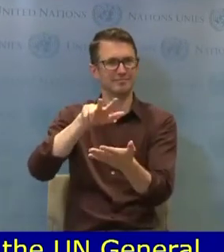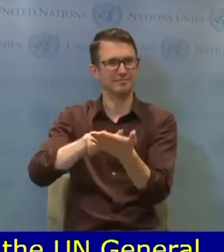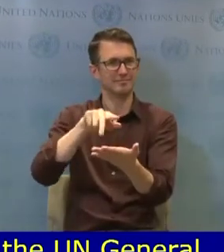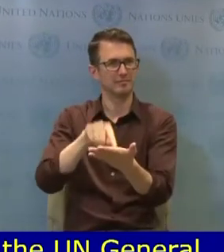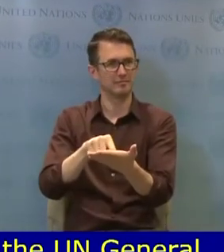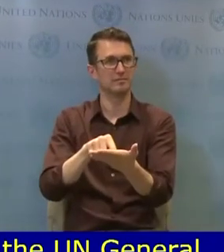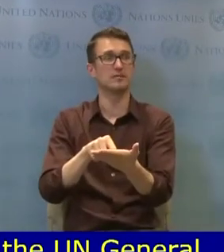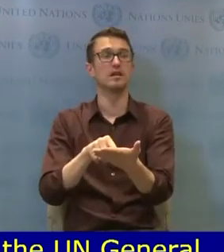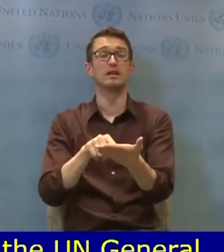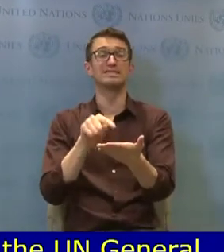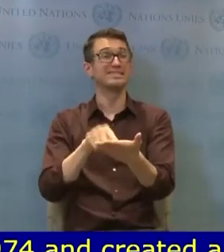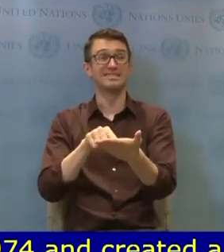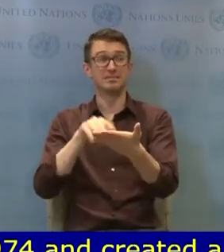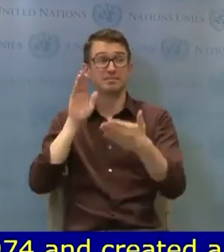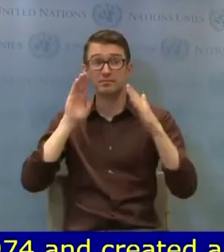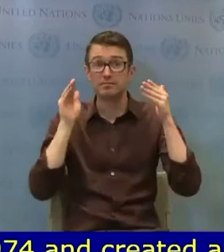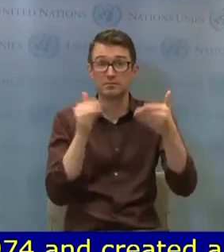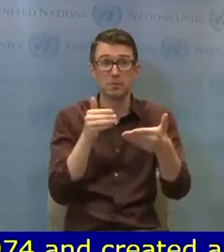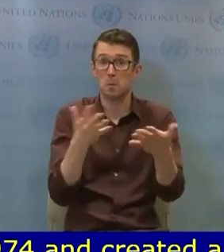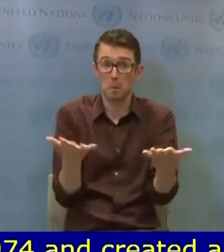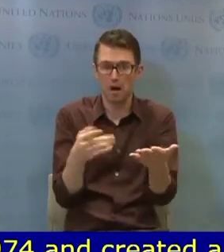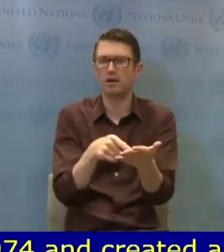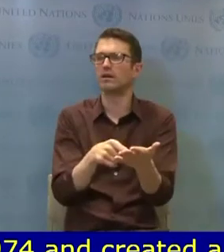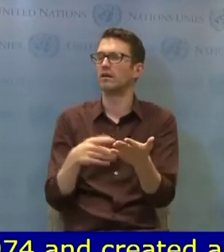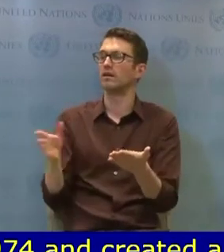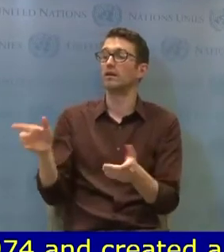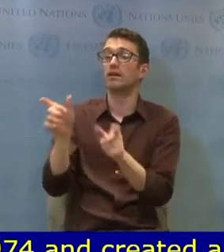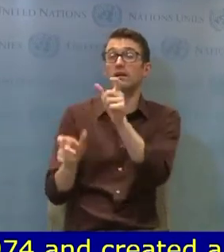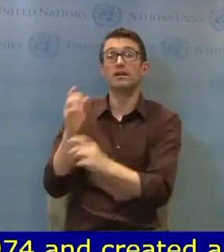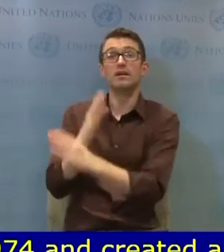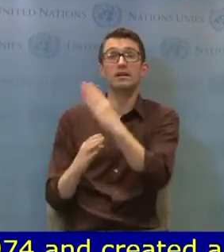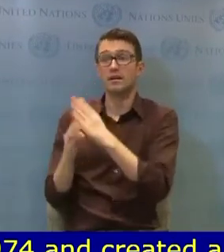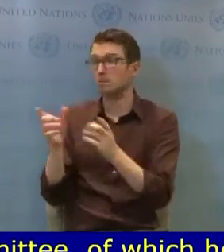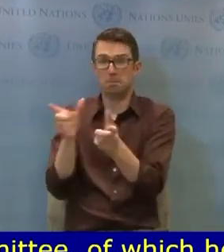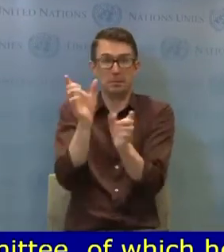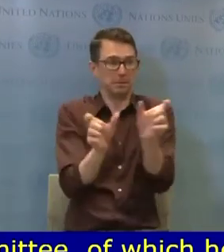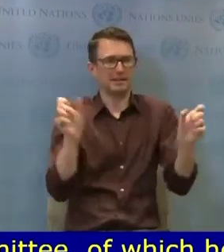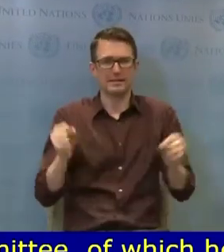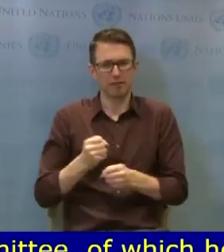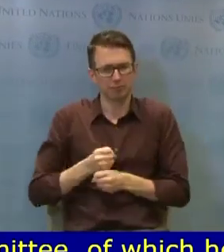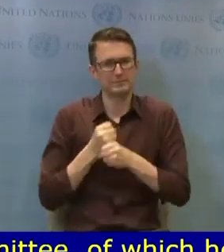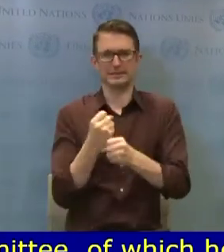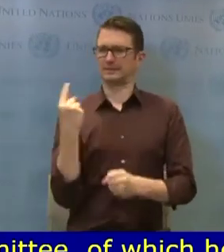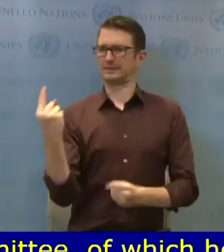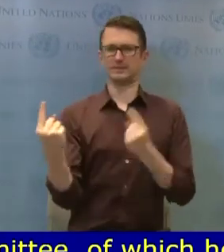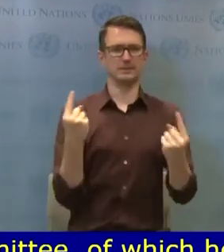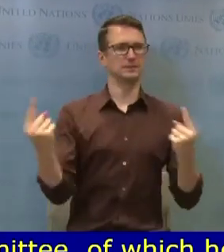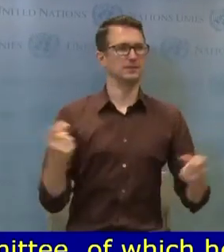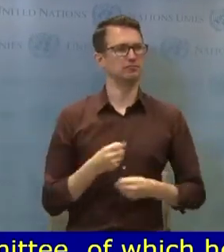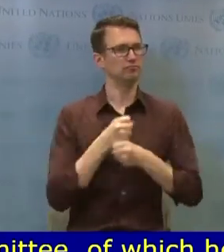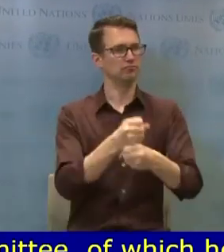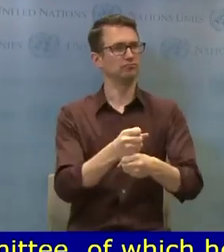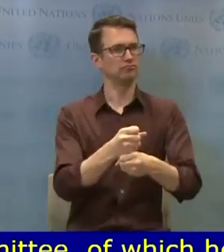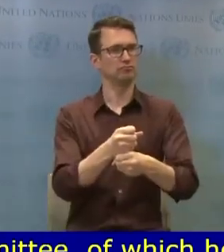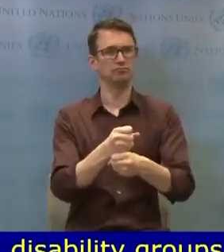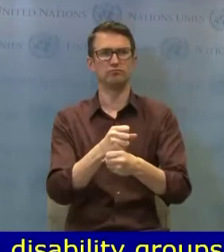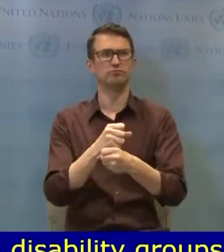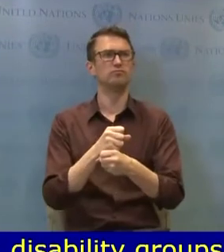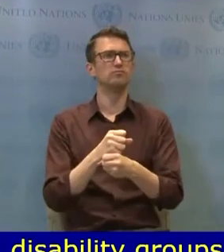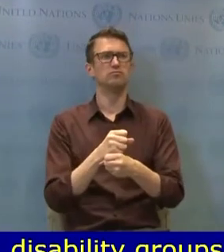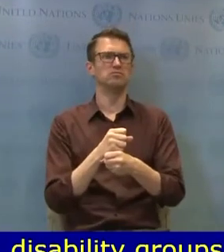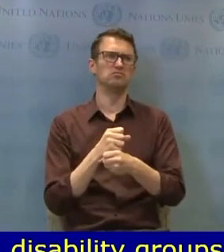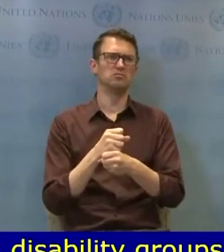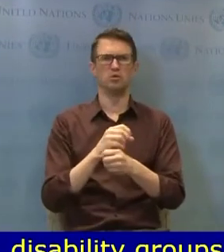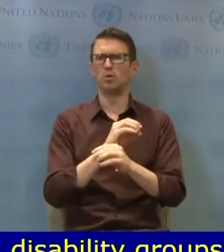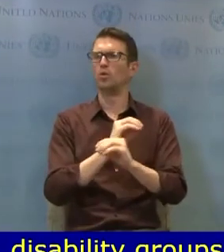relying on spokespersons. This is the essence of full participation, the theme of the IYDP. A major outcome of